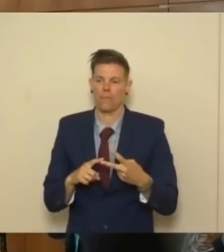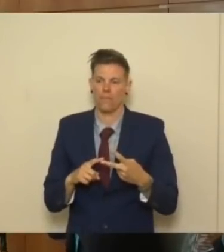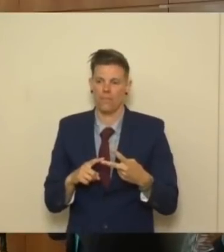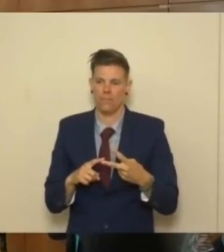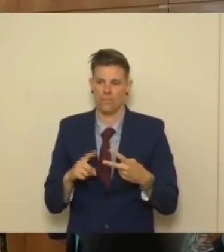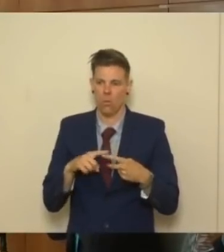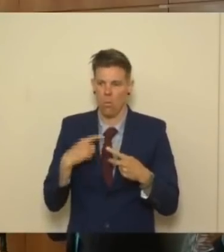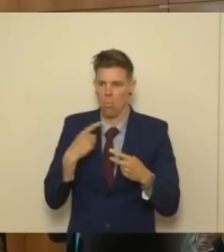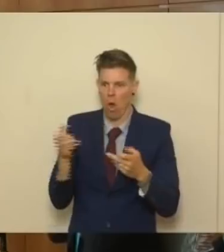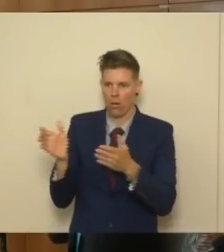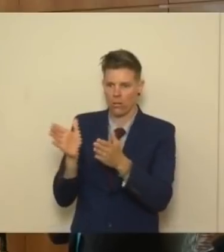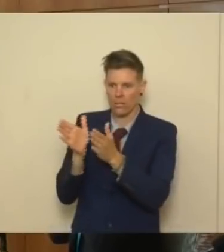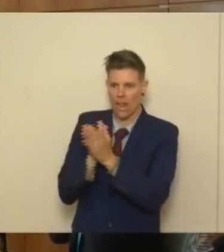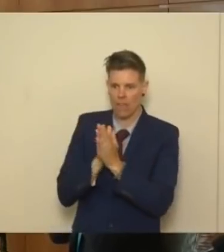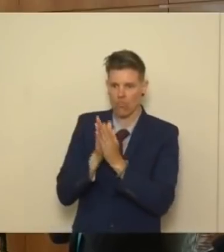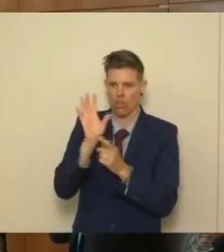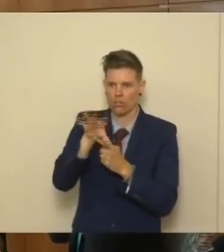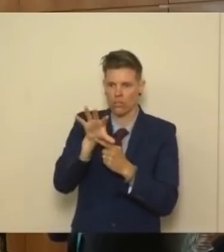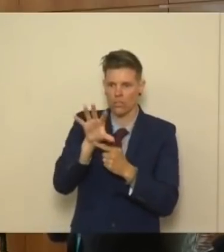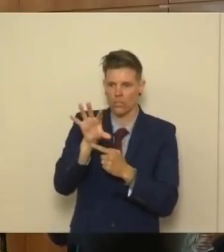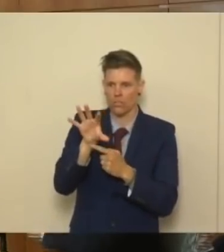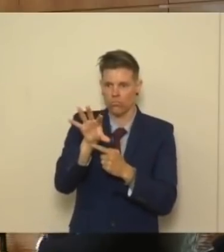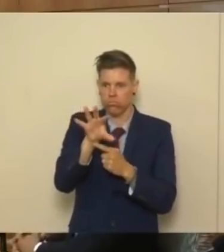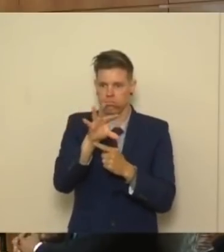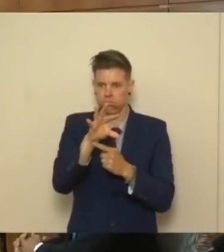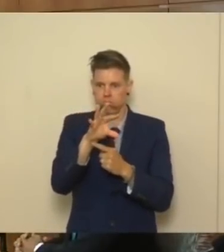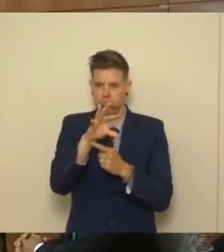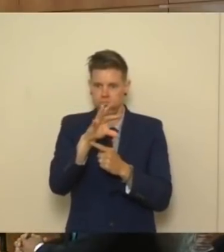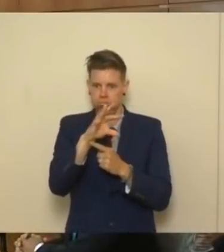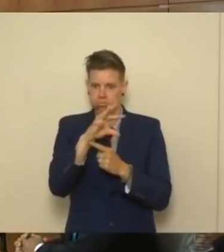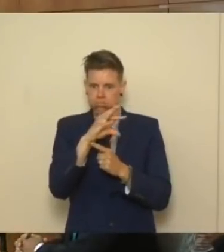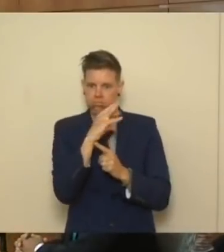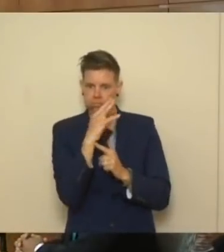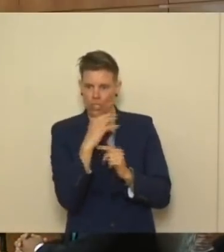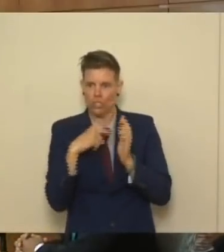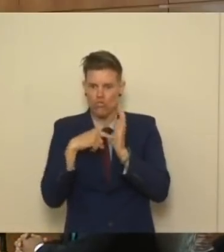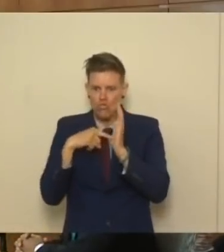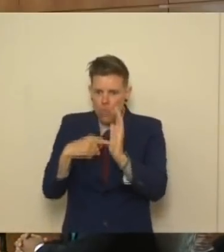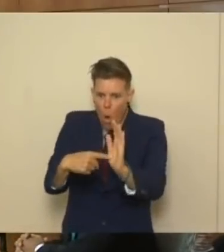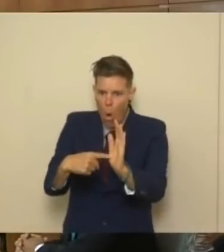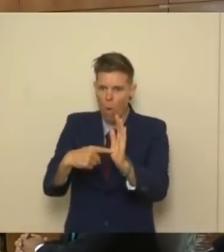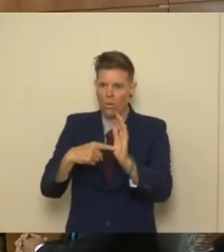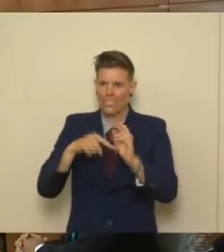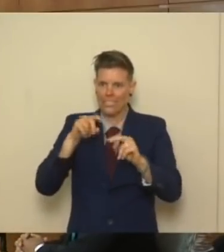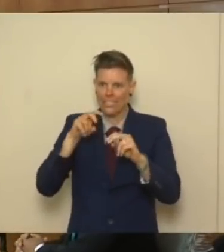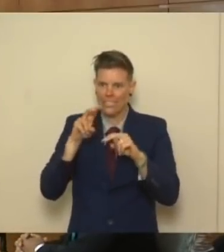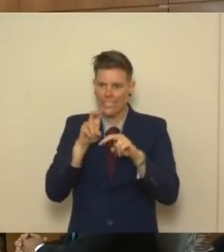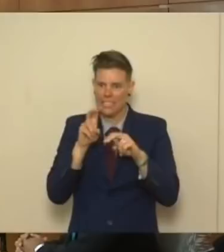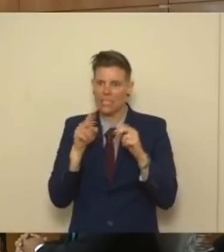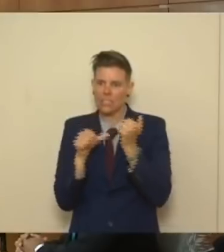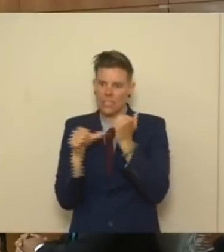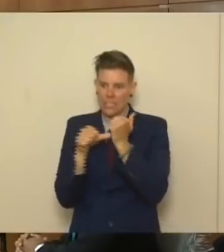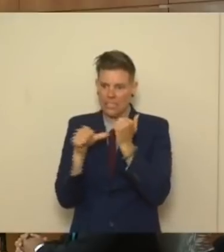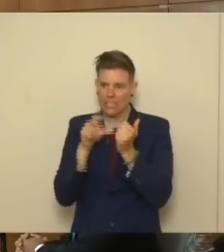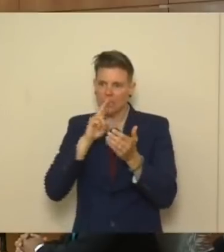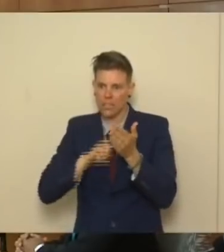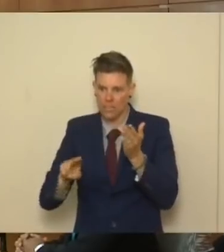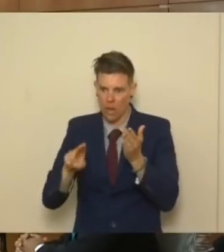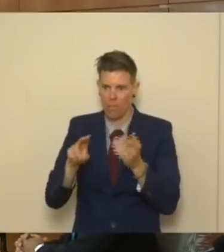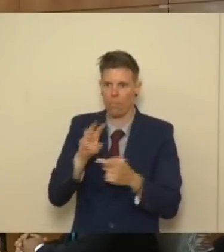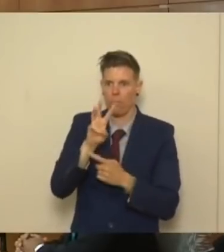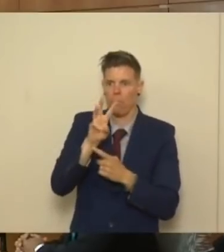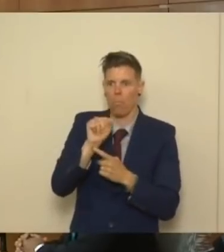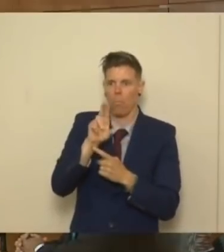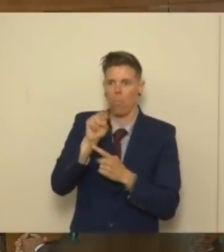over so that New Mexicans can see our Deputy Secretary. Gwen Werneman is here, can answer questions. We are proud of the New